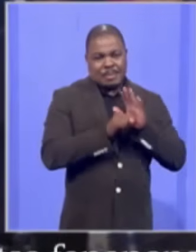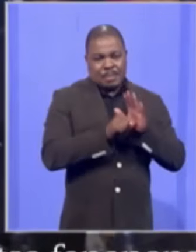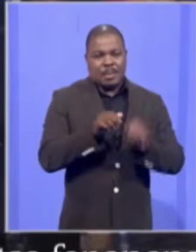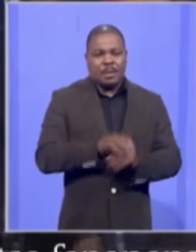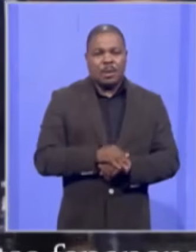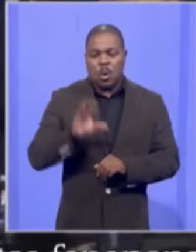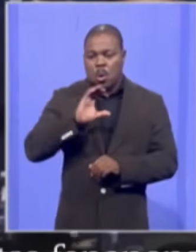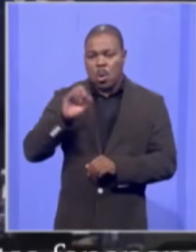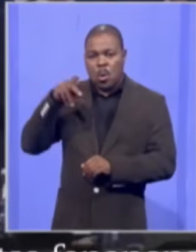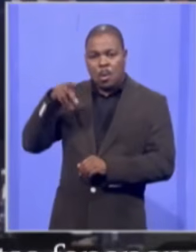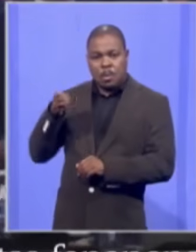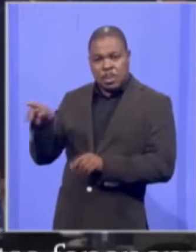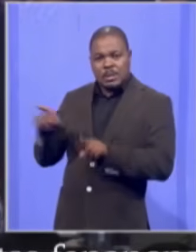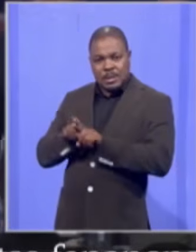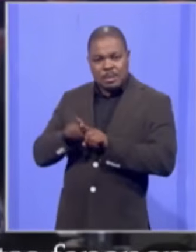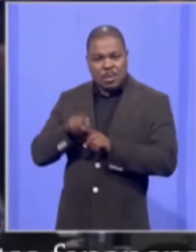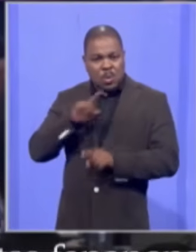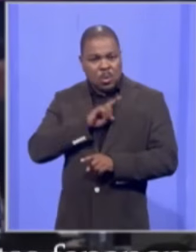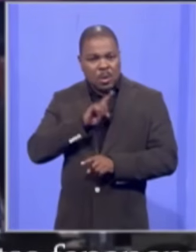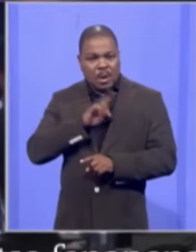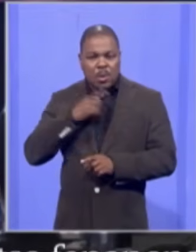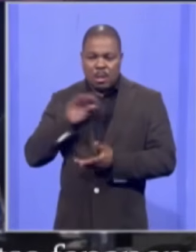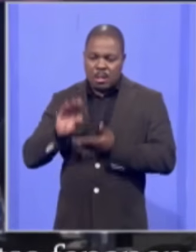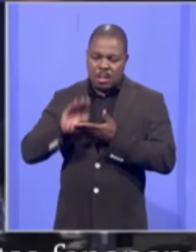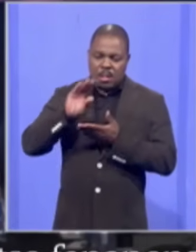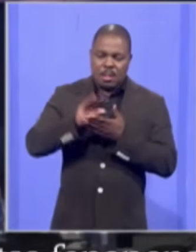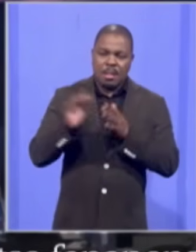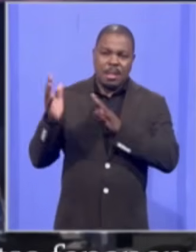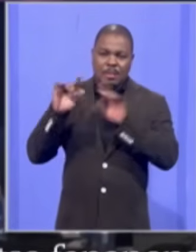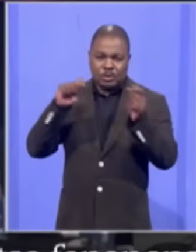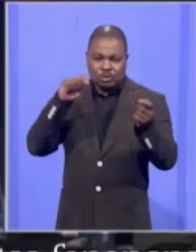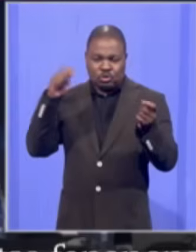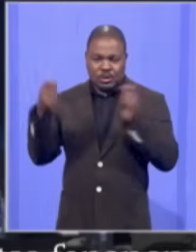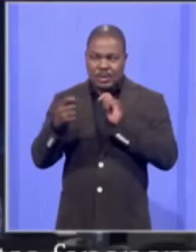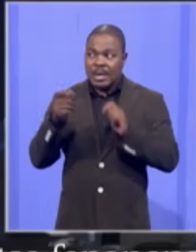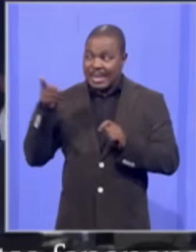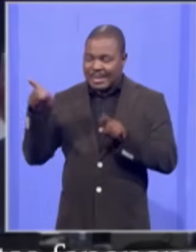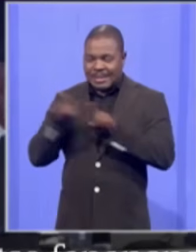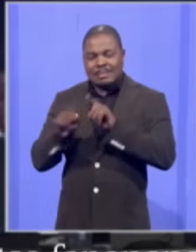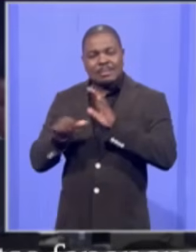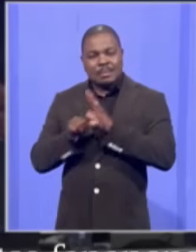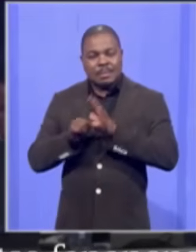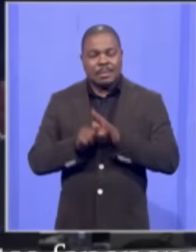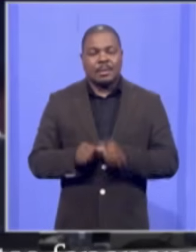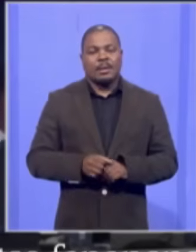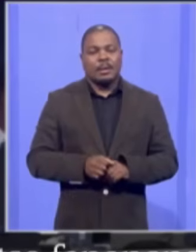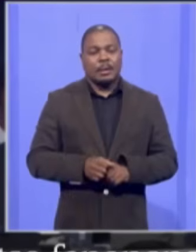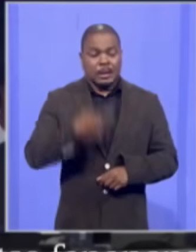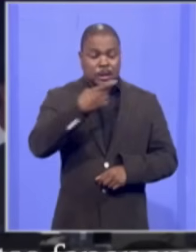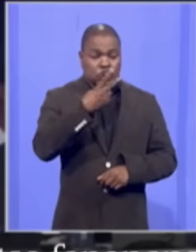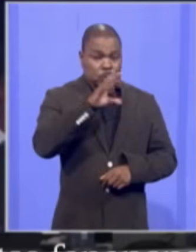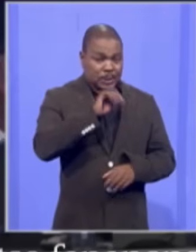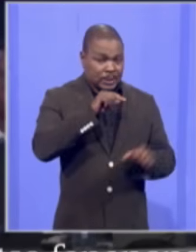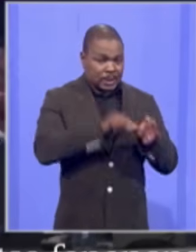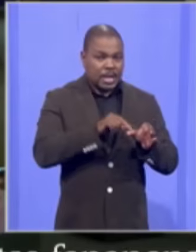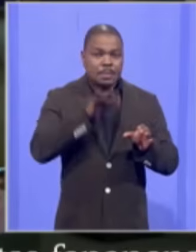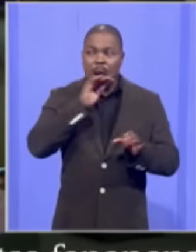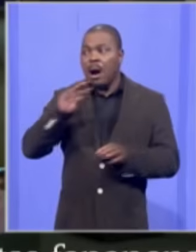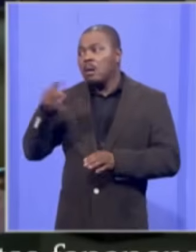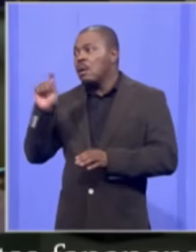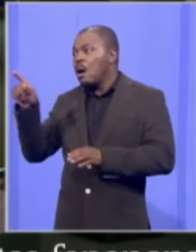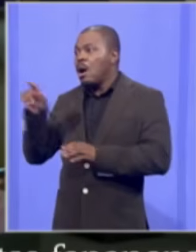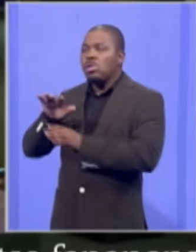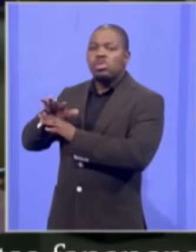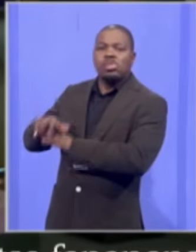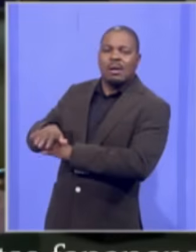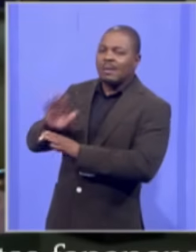well, because it's going to deal with the financing of climate change, is going to be an important one. So our G20 should not do anything to diminish it.